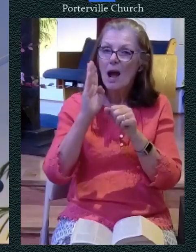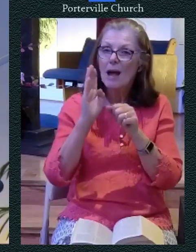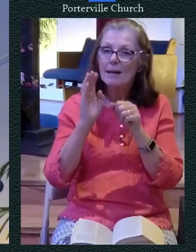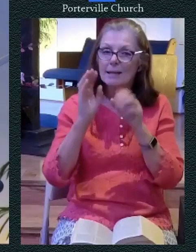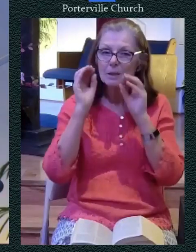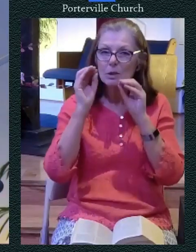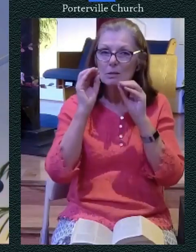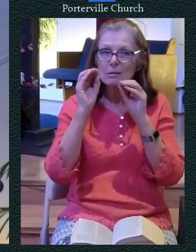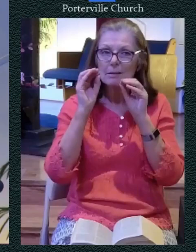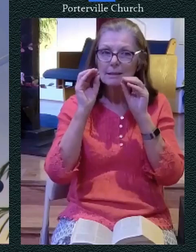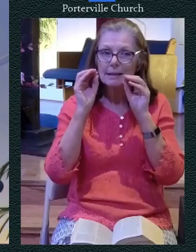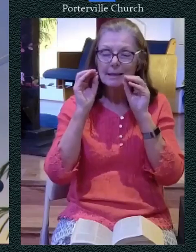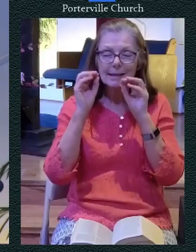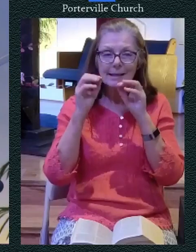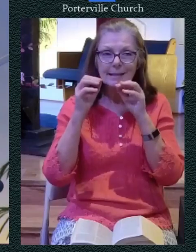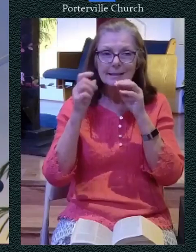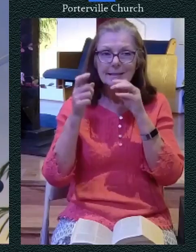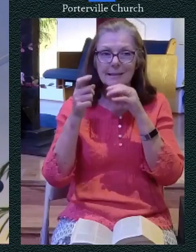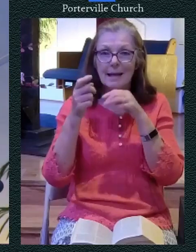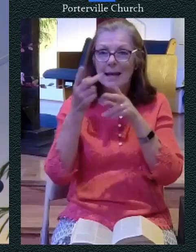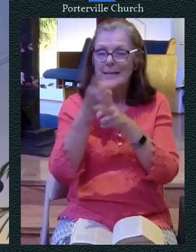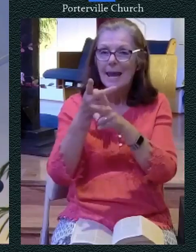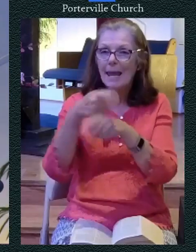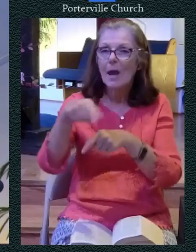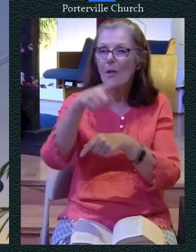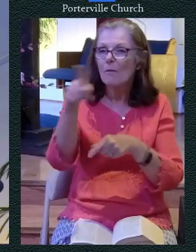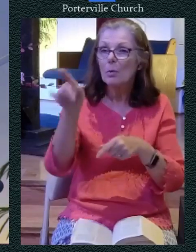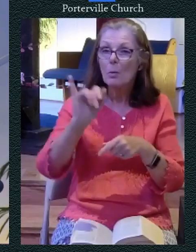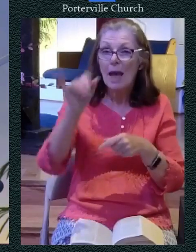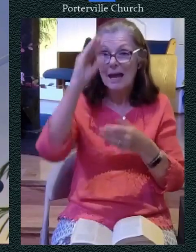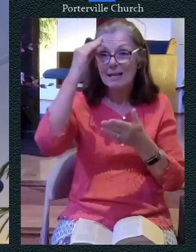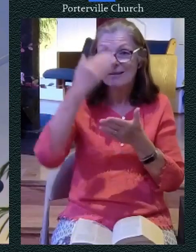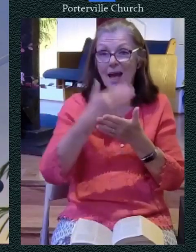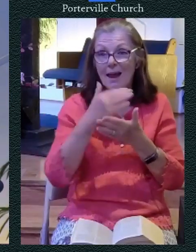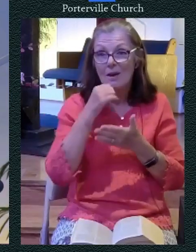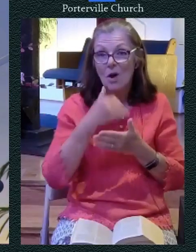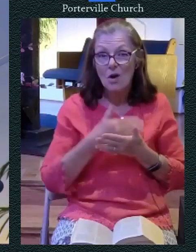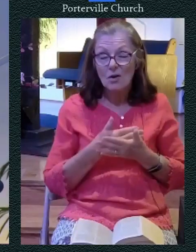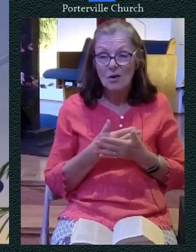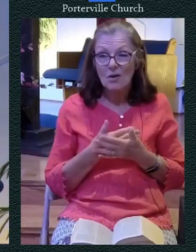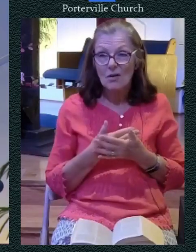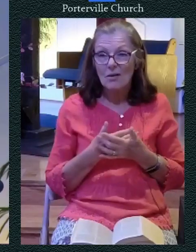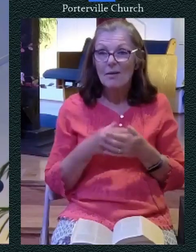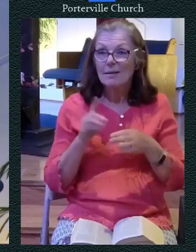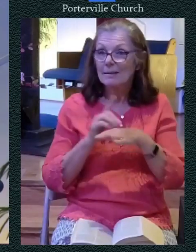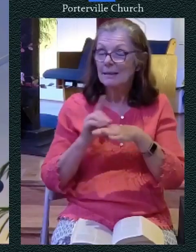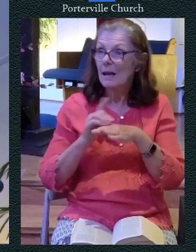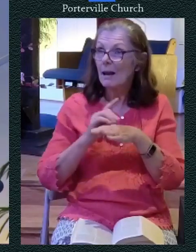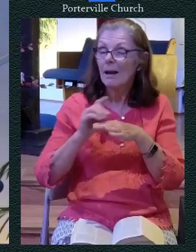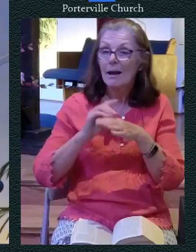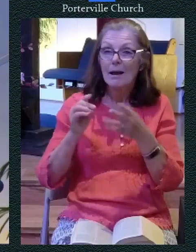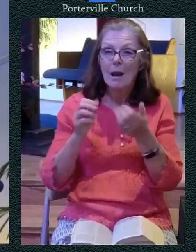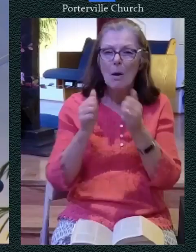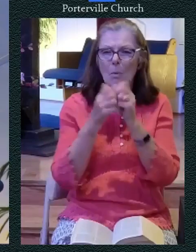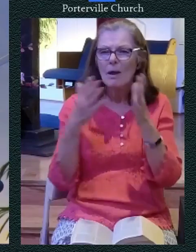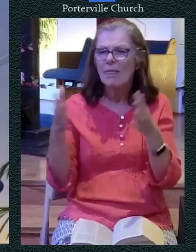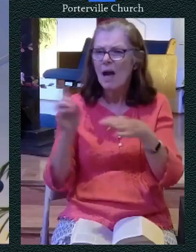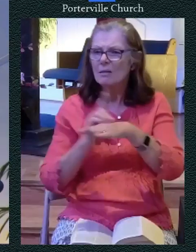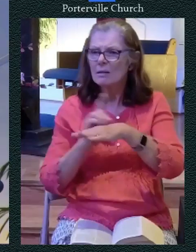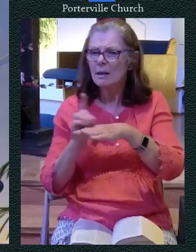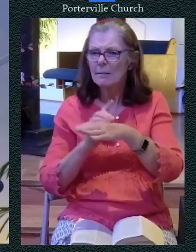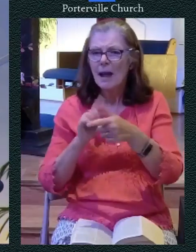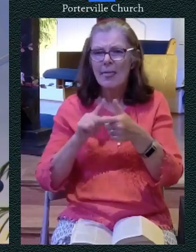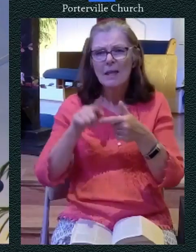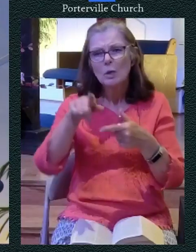what son is there whom his father does not discipline? He goes on to say, if you're without discipline, then you should be worried about